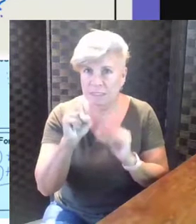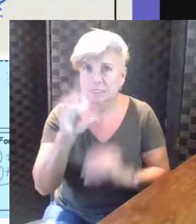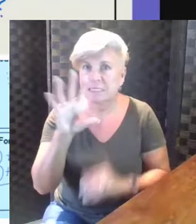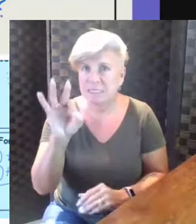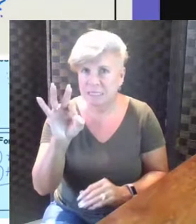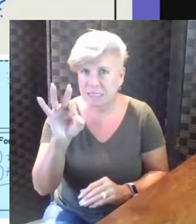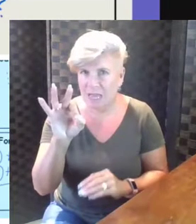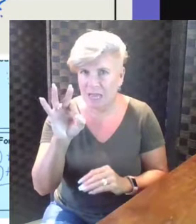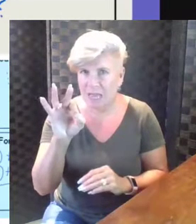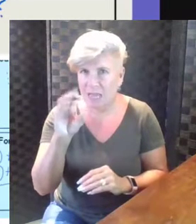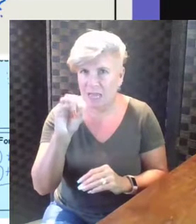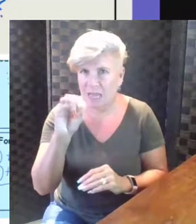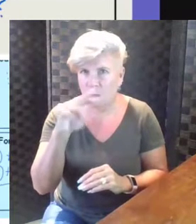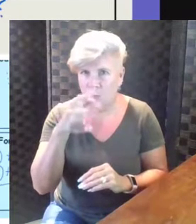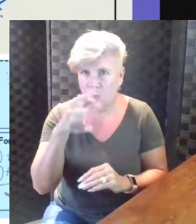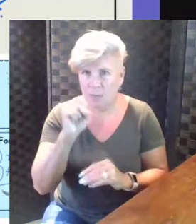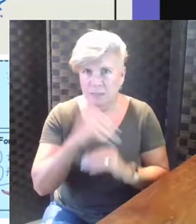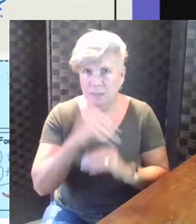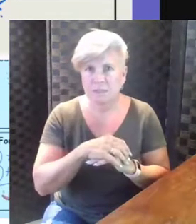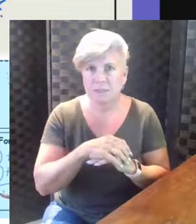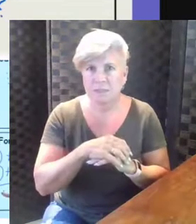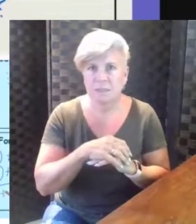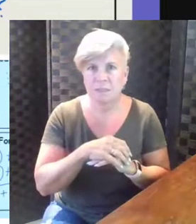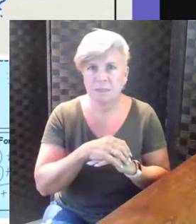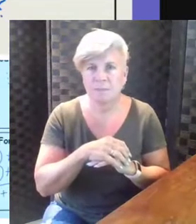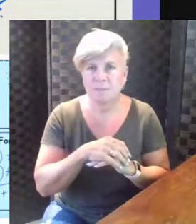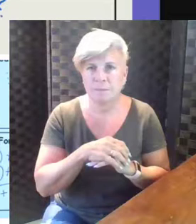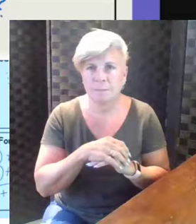1s. That would give us 9 1s.